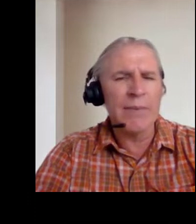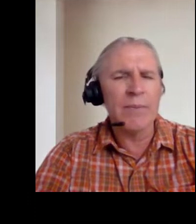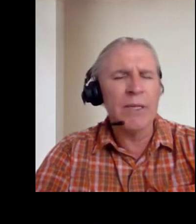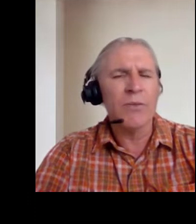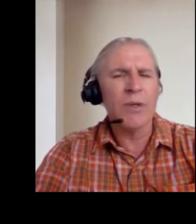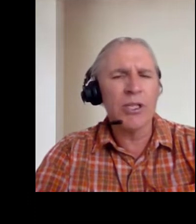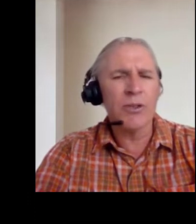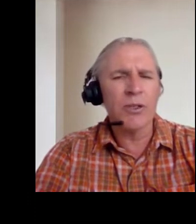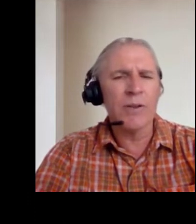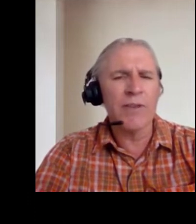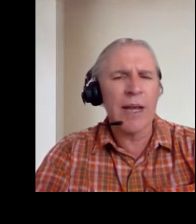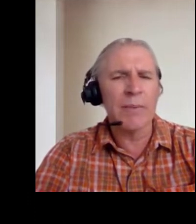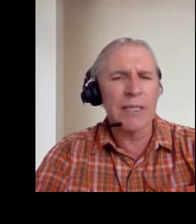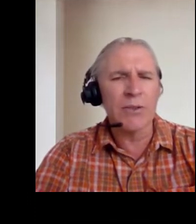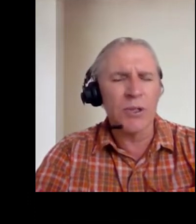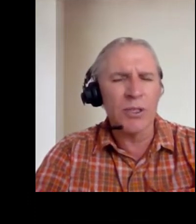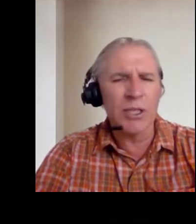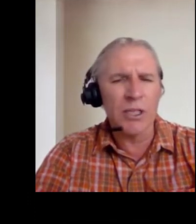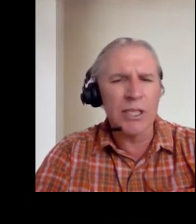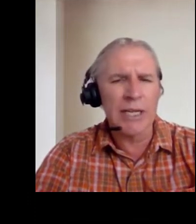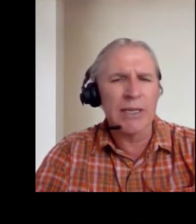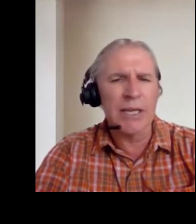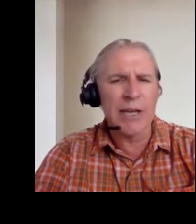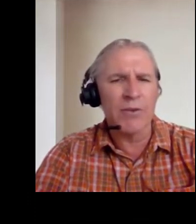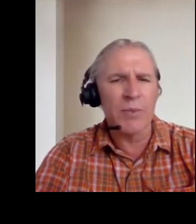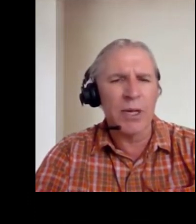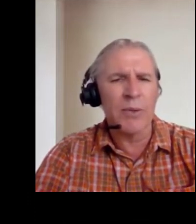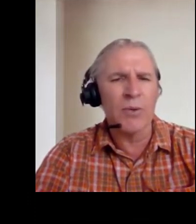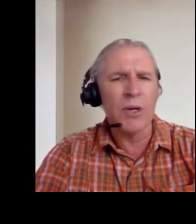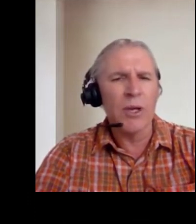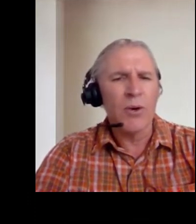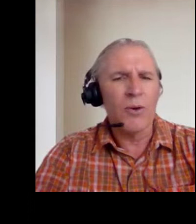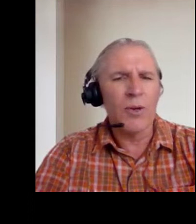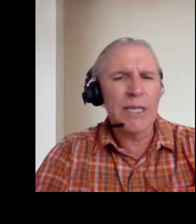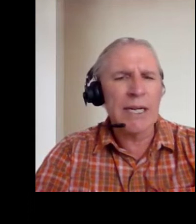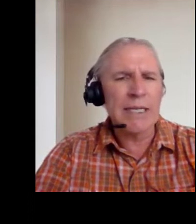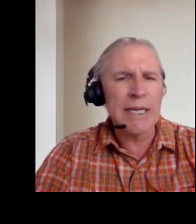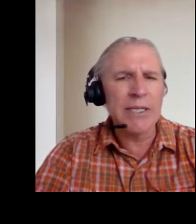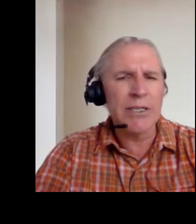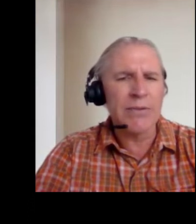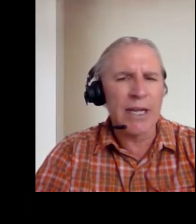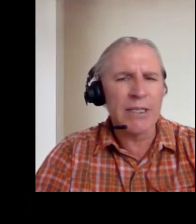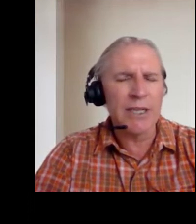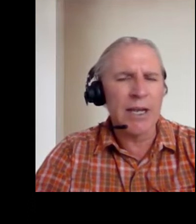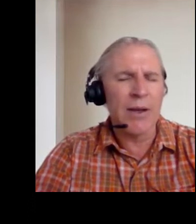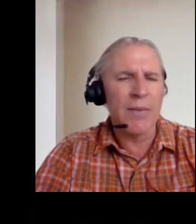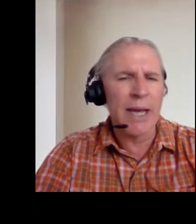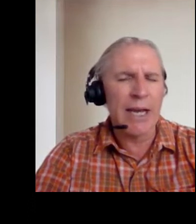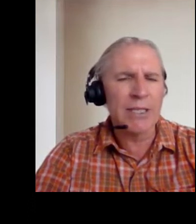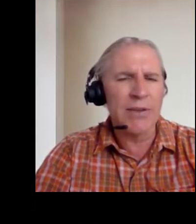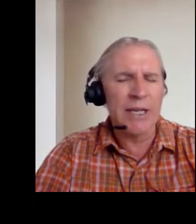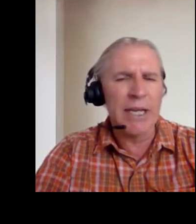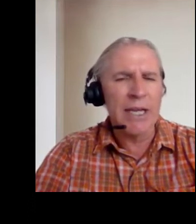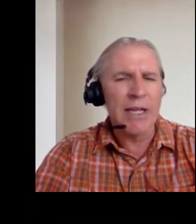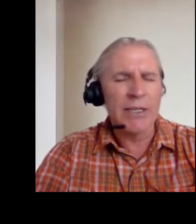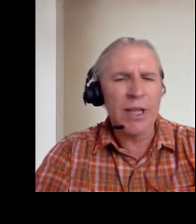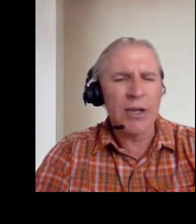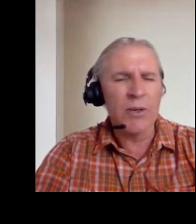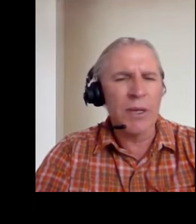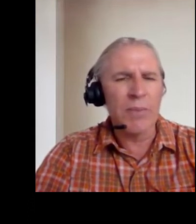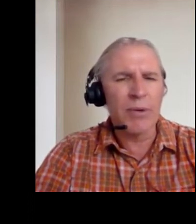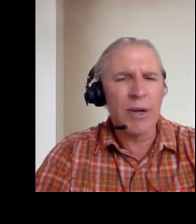billable time with children and families, or consulting and therefore billable, or is it an indirect